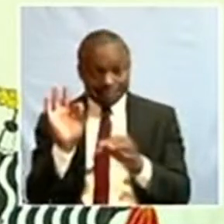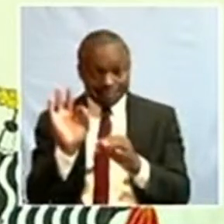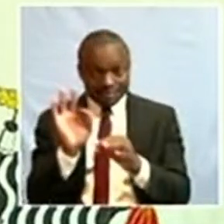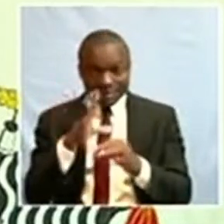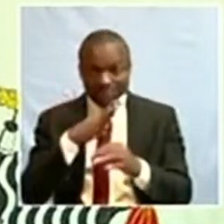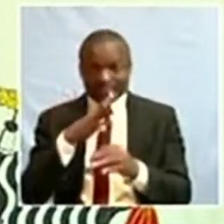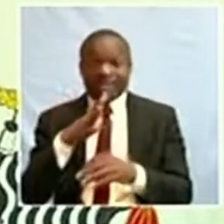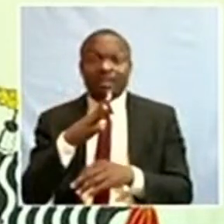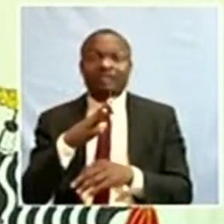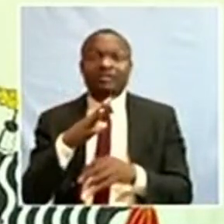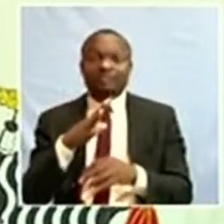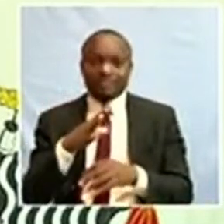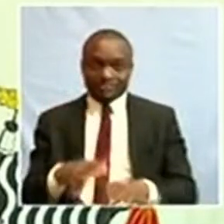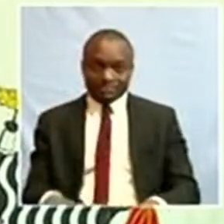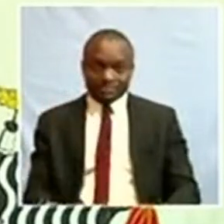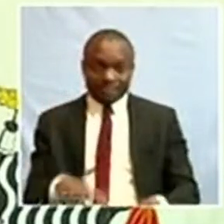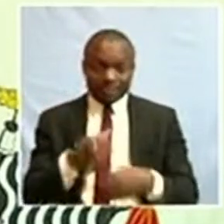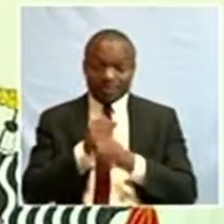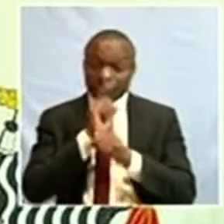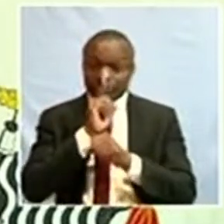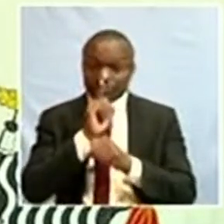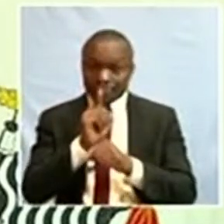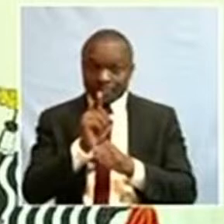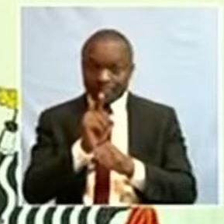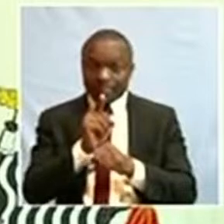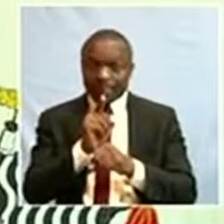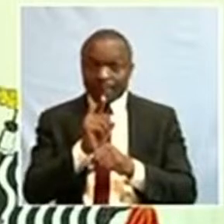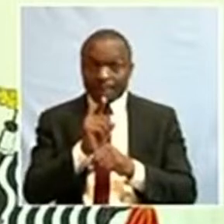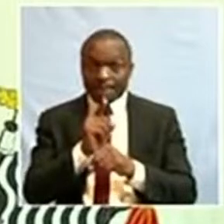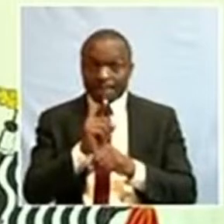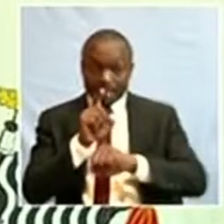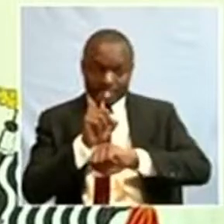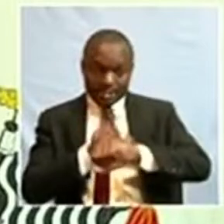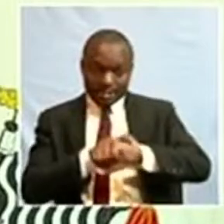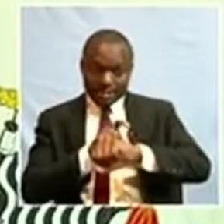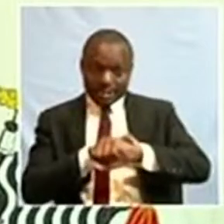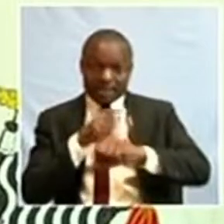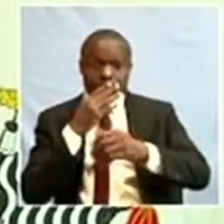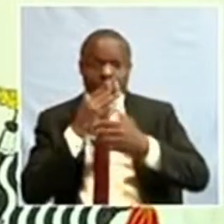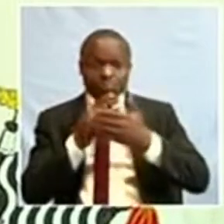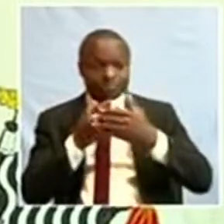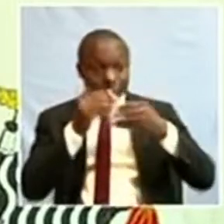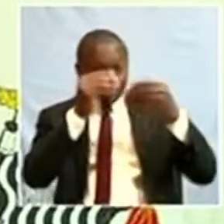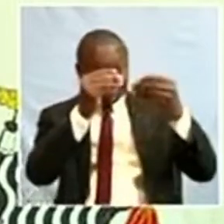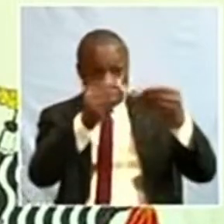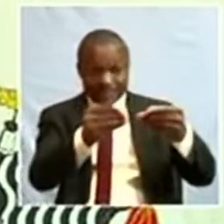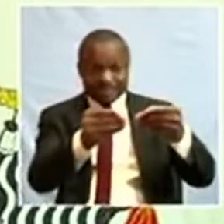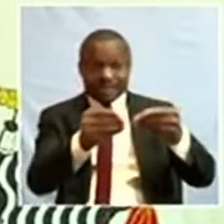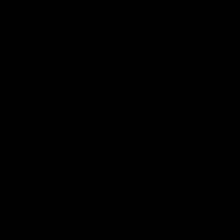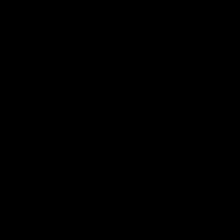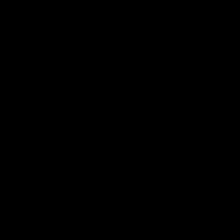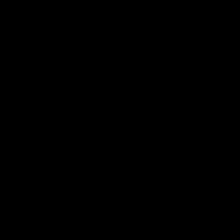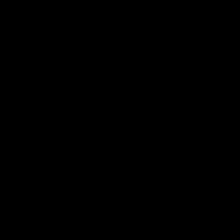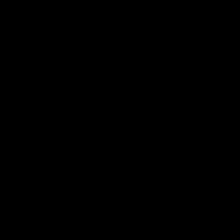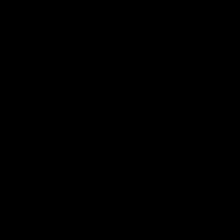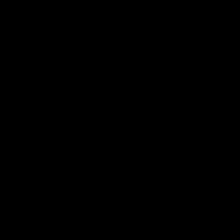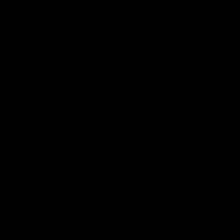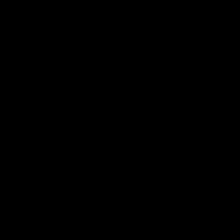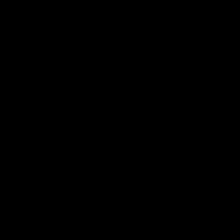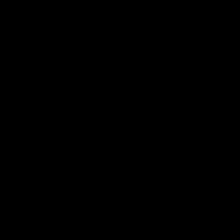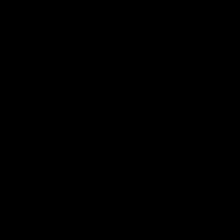okay. We also ensure that an appropriate time allocation has been done.